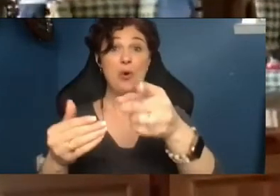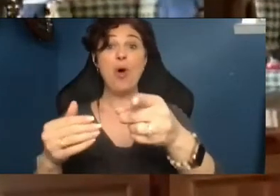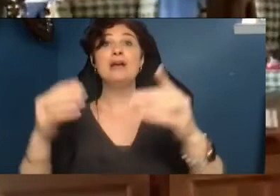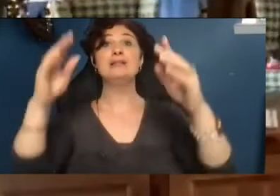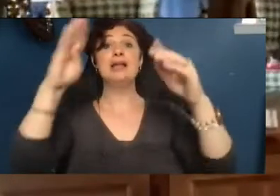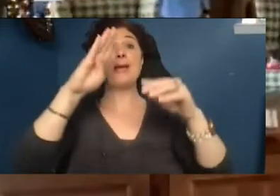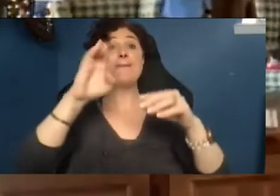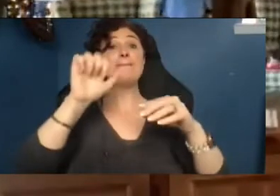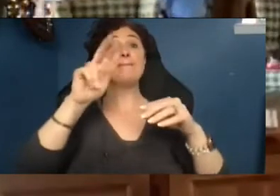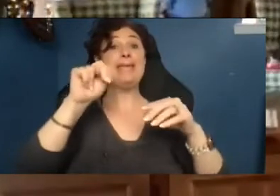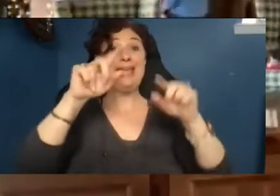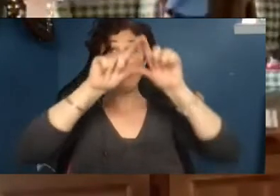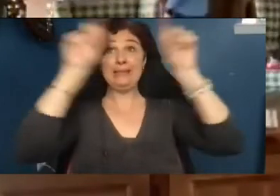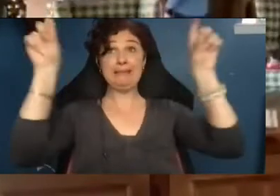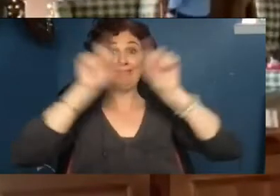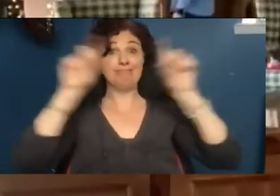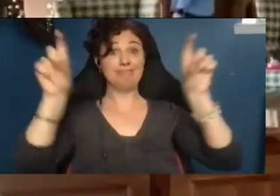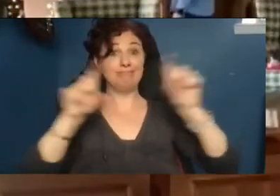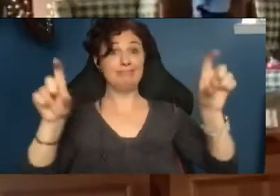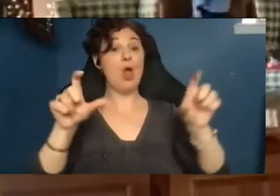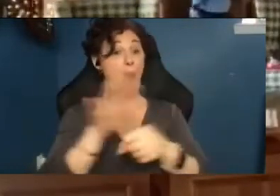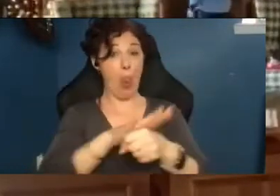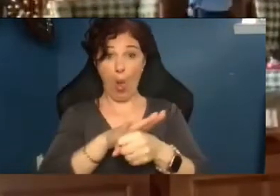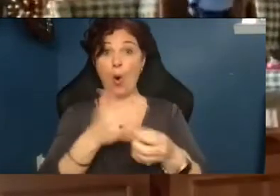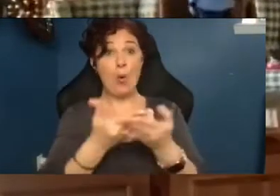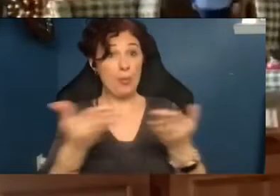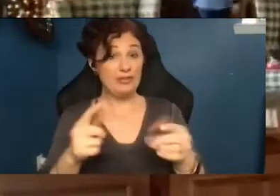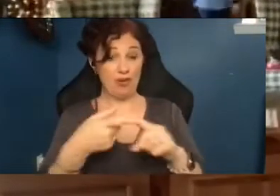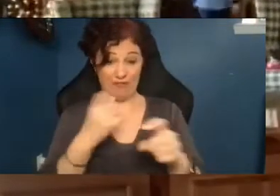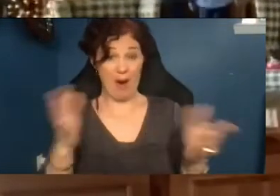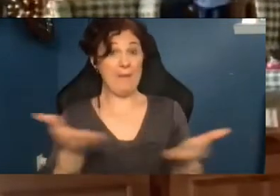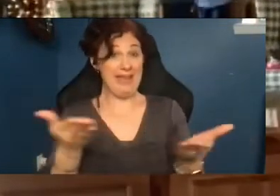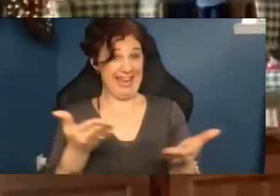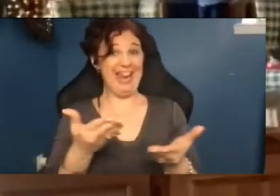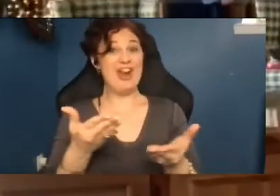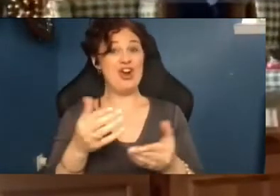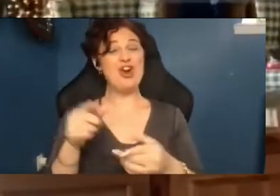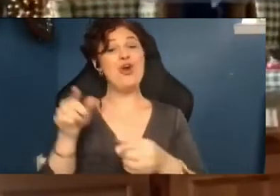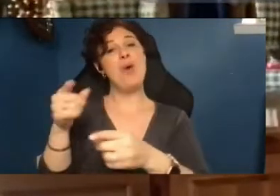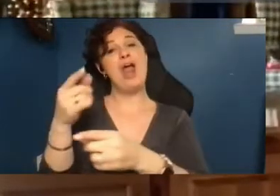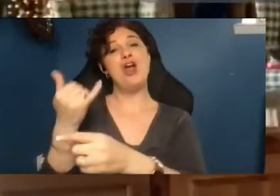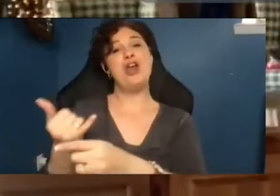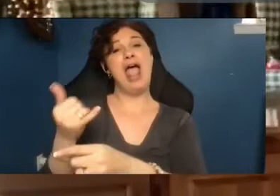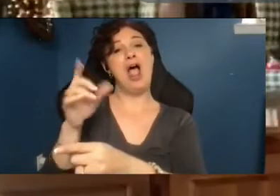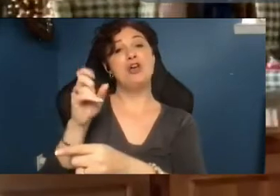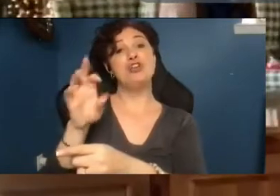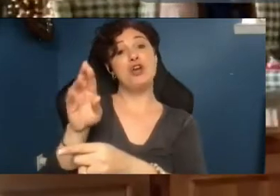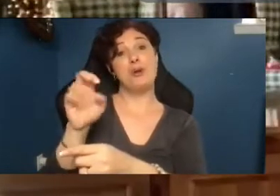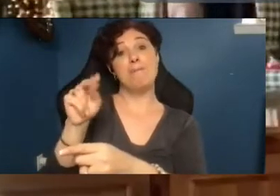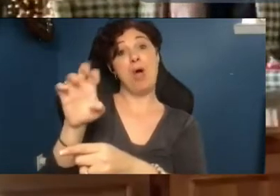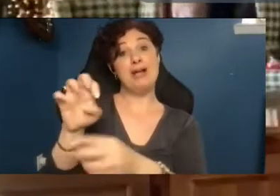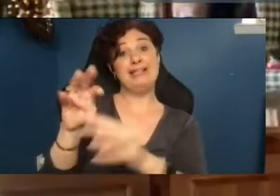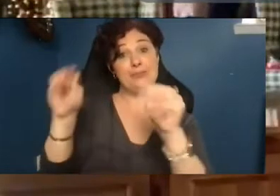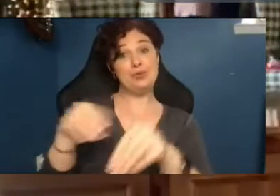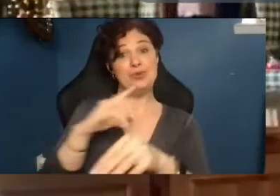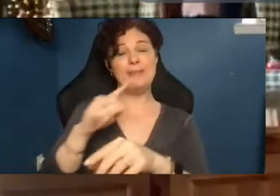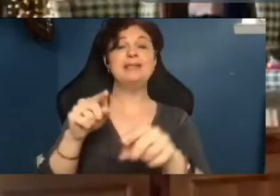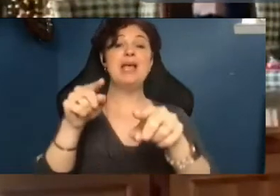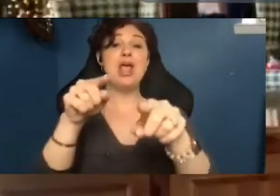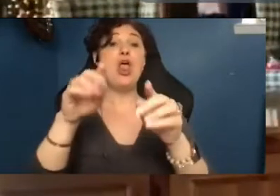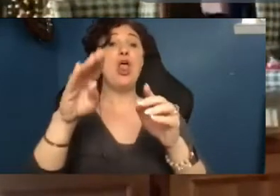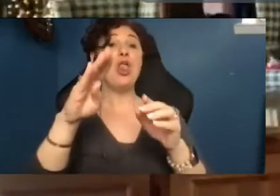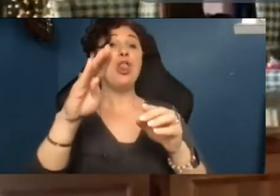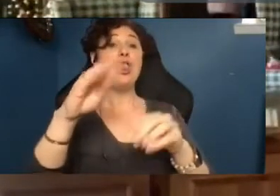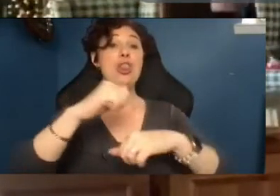above my head were also locally sourced from Henderson, Nevada, where Dr. Bondi's museum now resides. And the brick behind